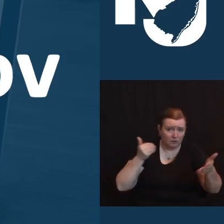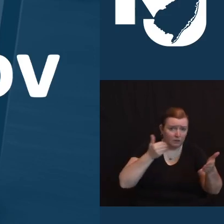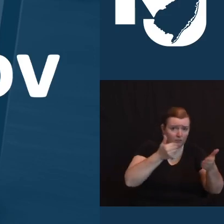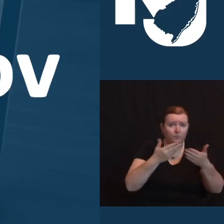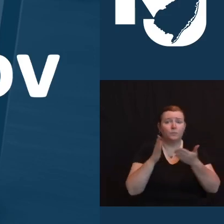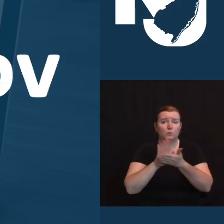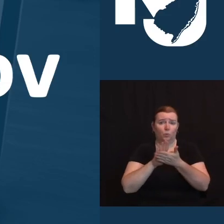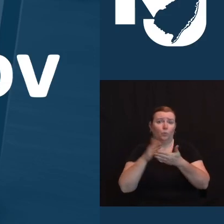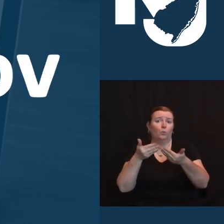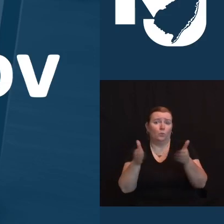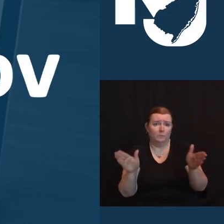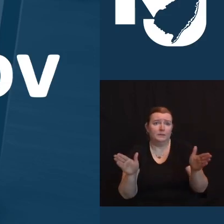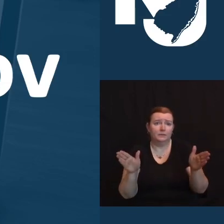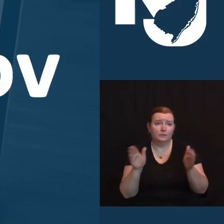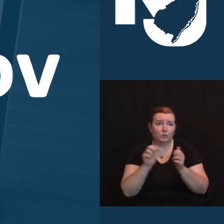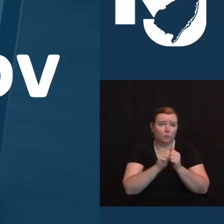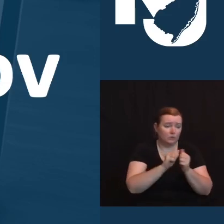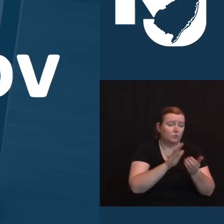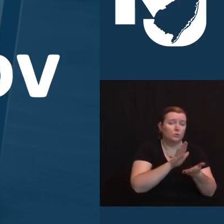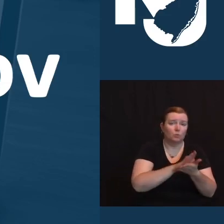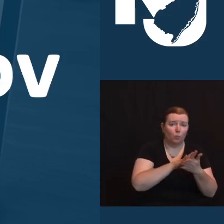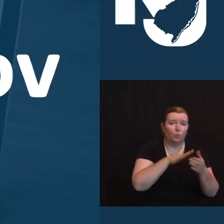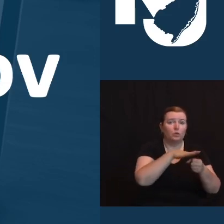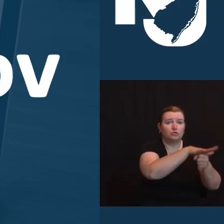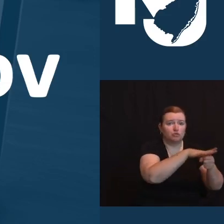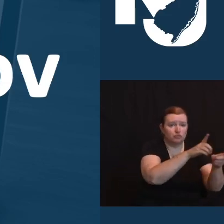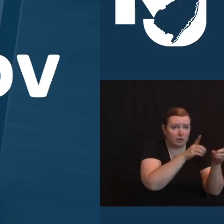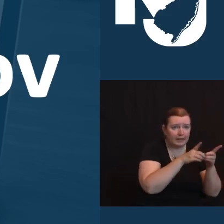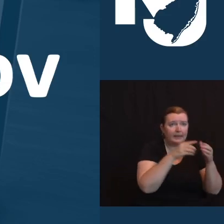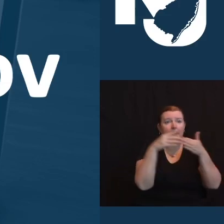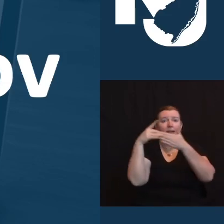with district leaders, educators, parents, and beyond.